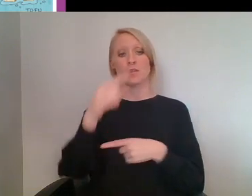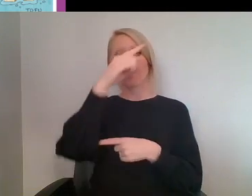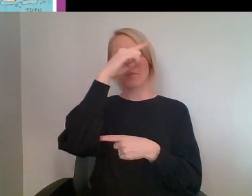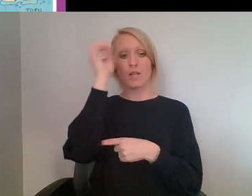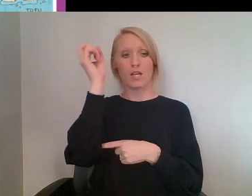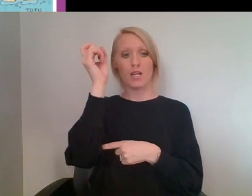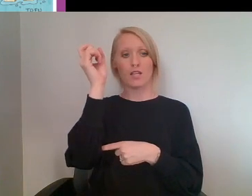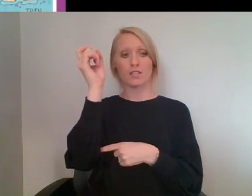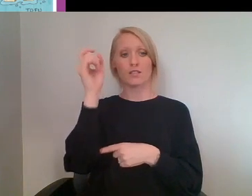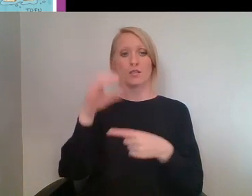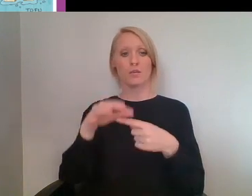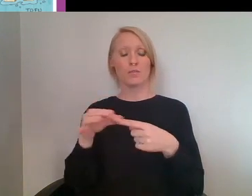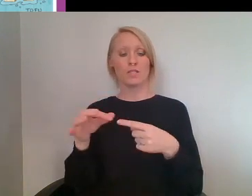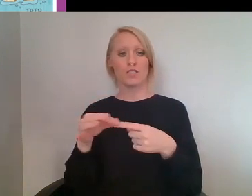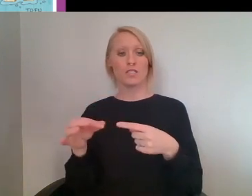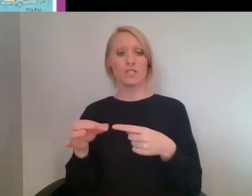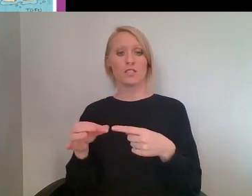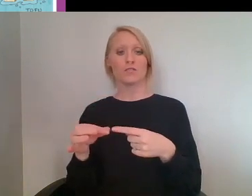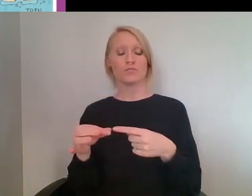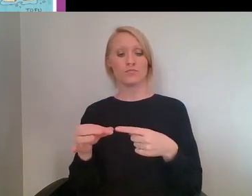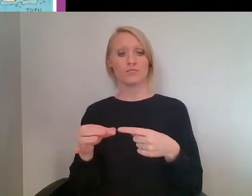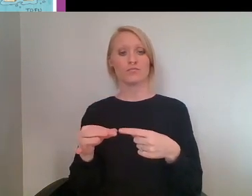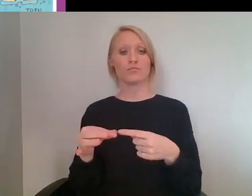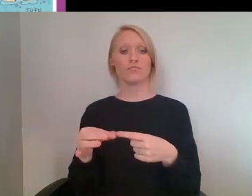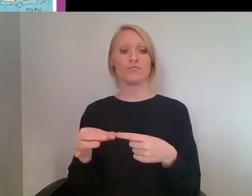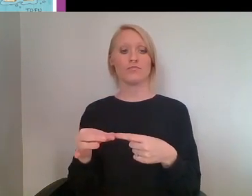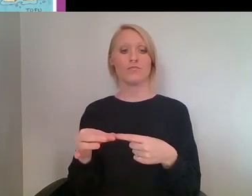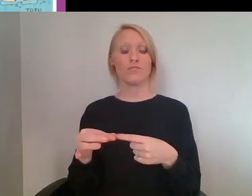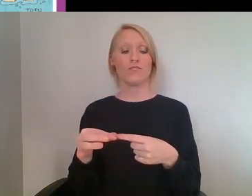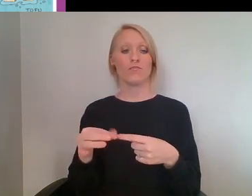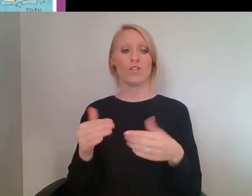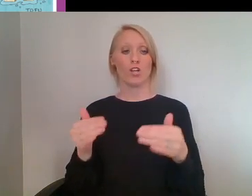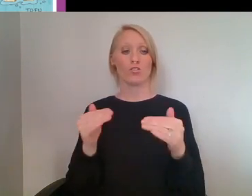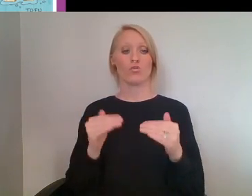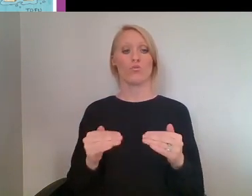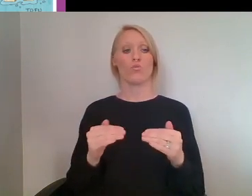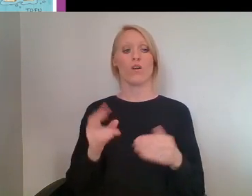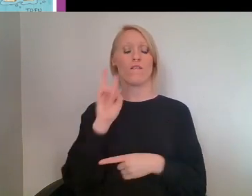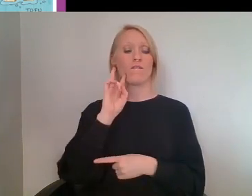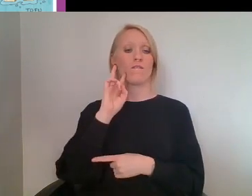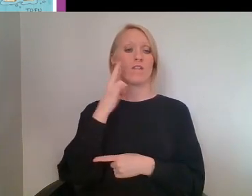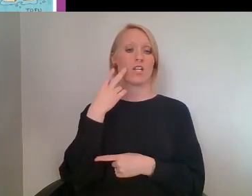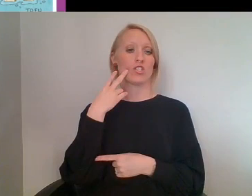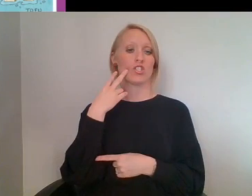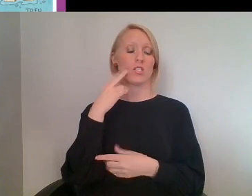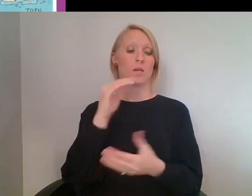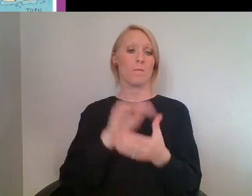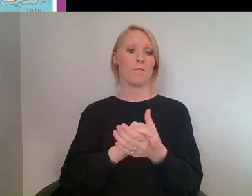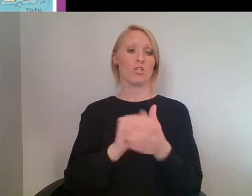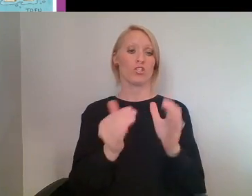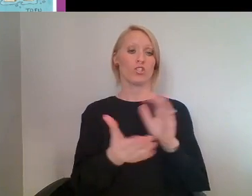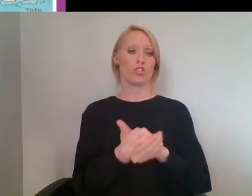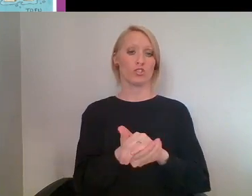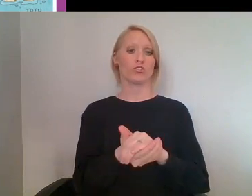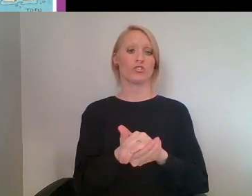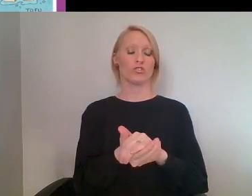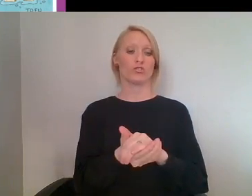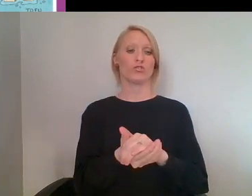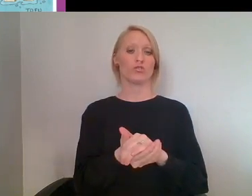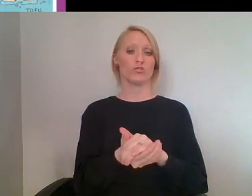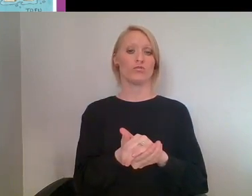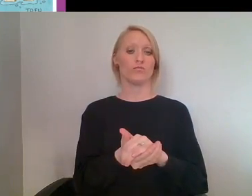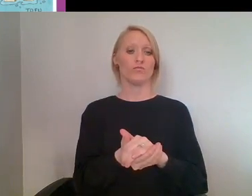in your enchiladas. And then there's also veggie burgers. So veggie burgers are a combination of plant-based proteins.